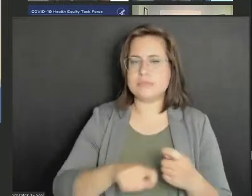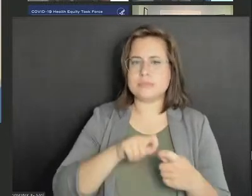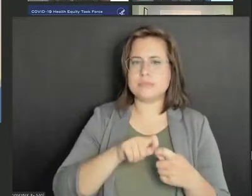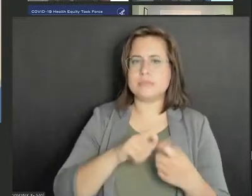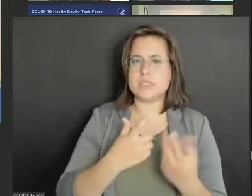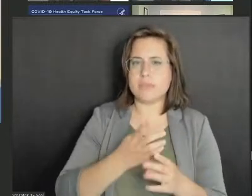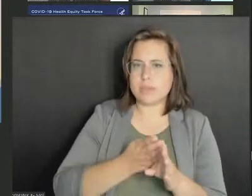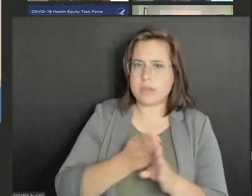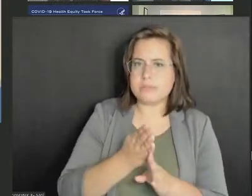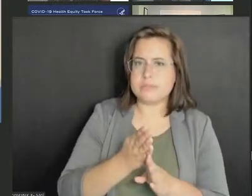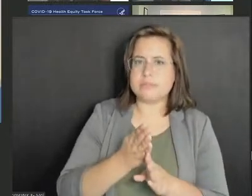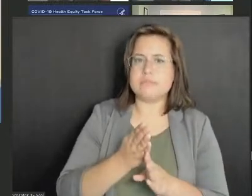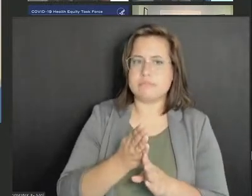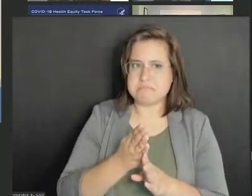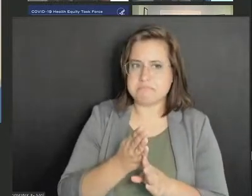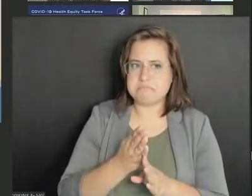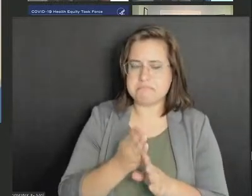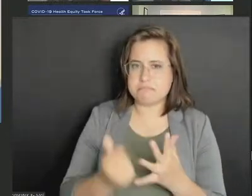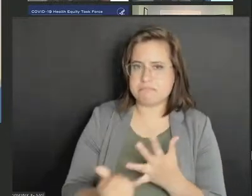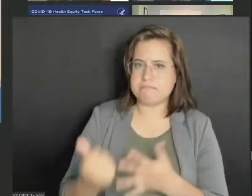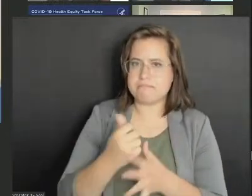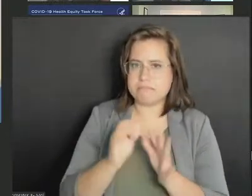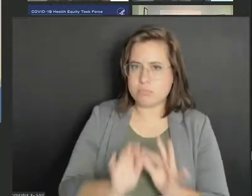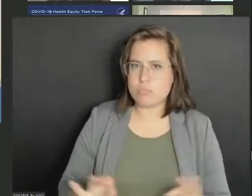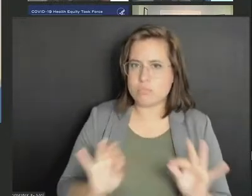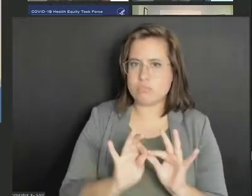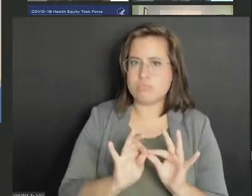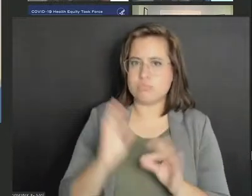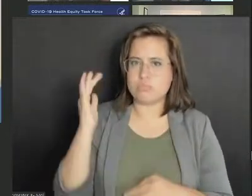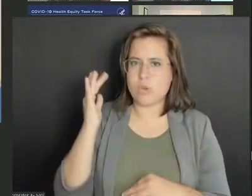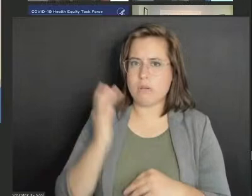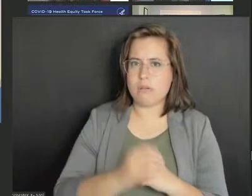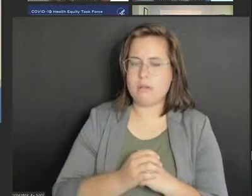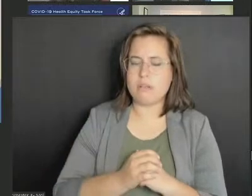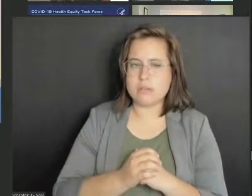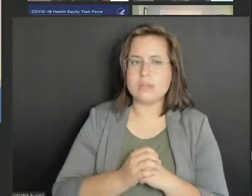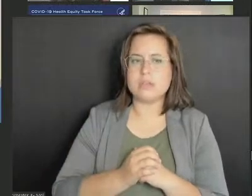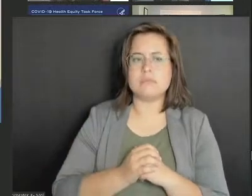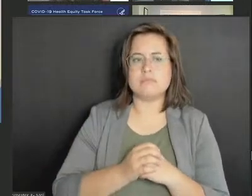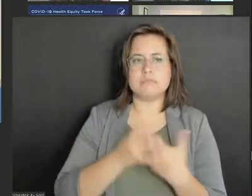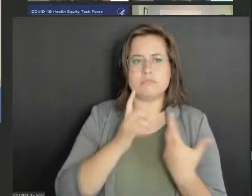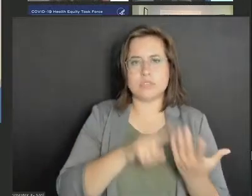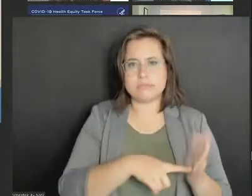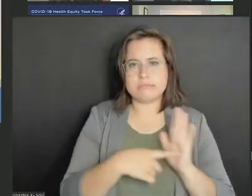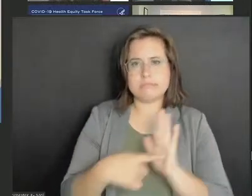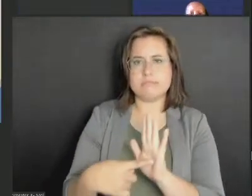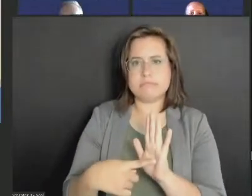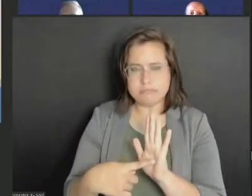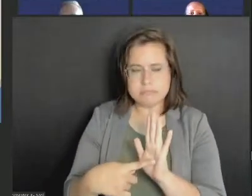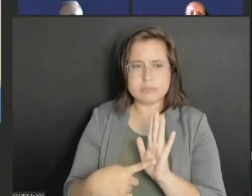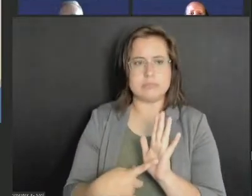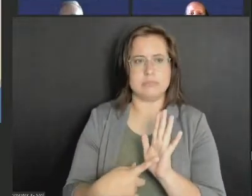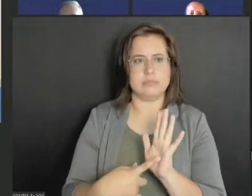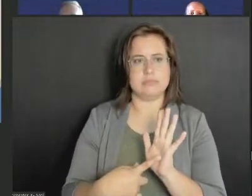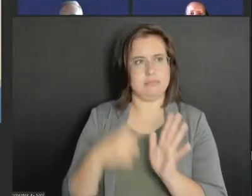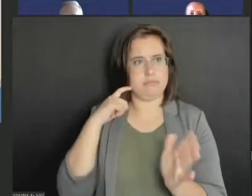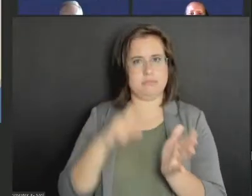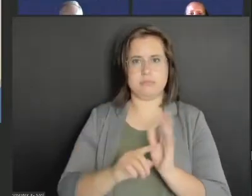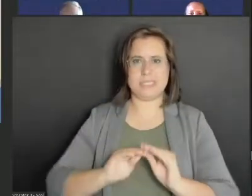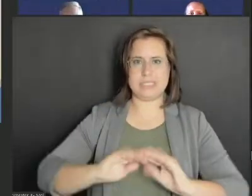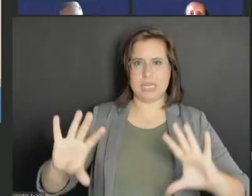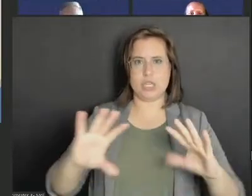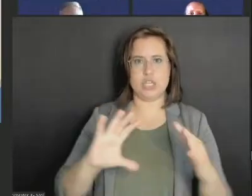so critical because it brings forth the prominence of working